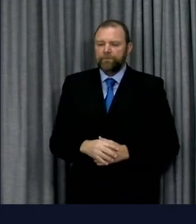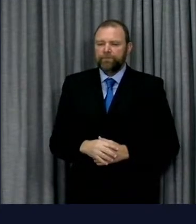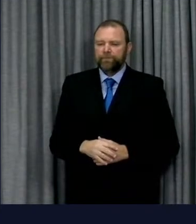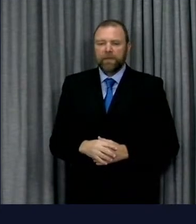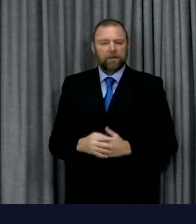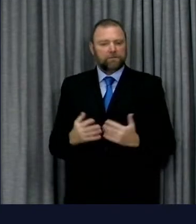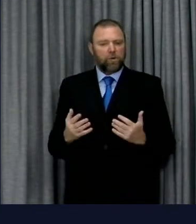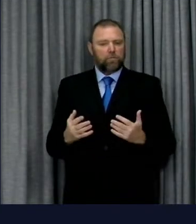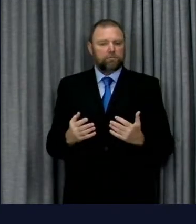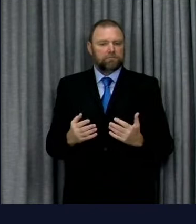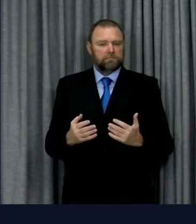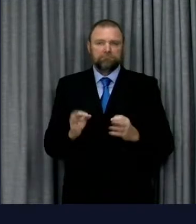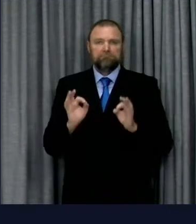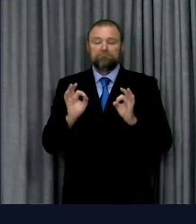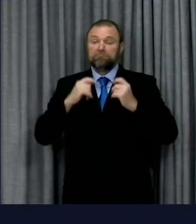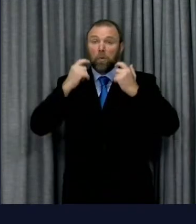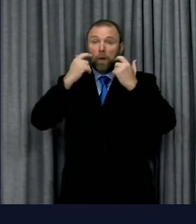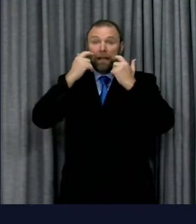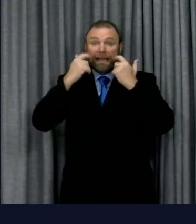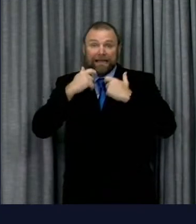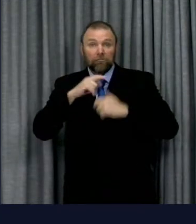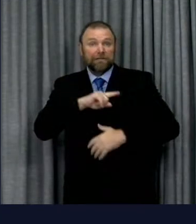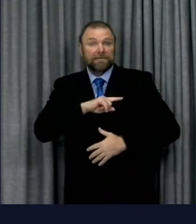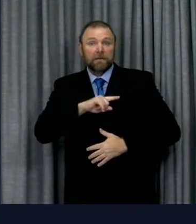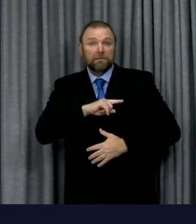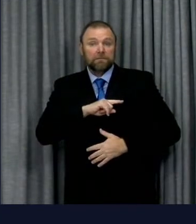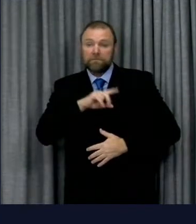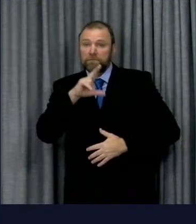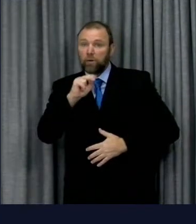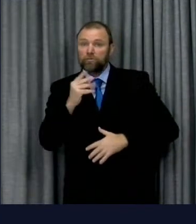be no legal reason why people should not